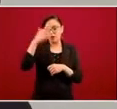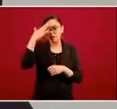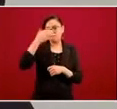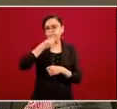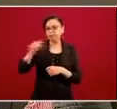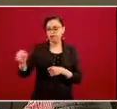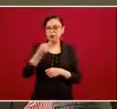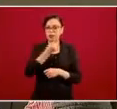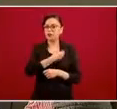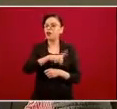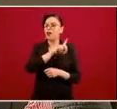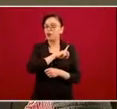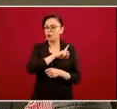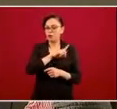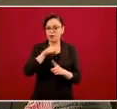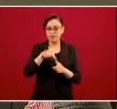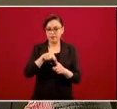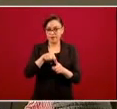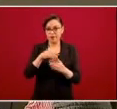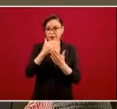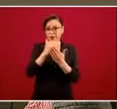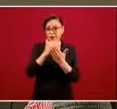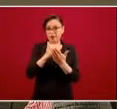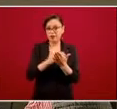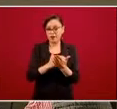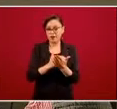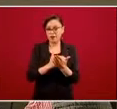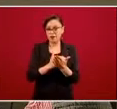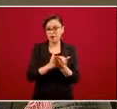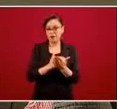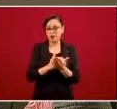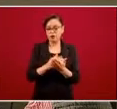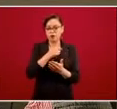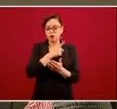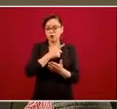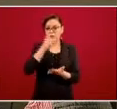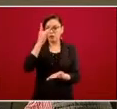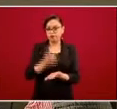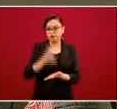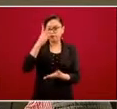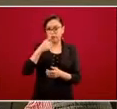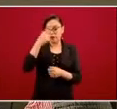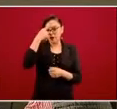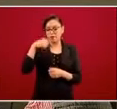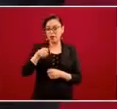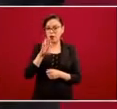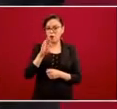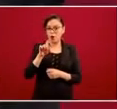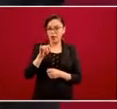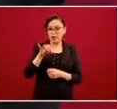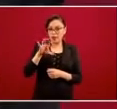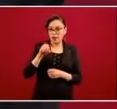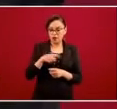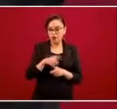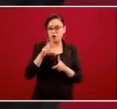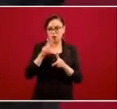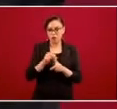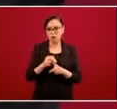gene researchers, and other professionals from other fields of expertise. This guide